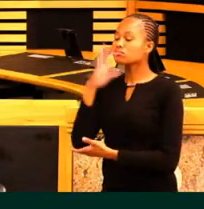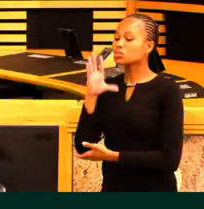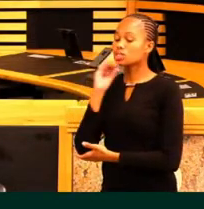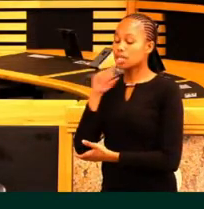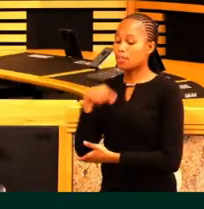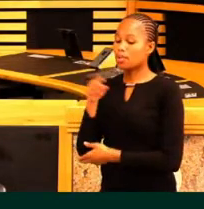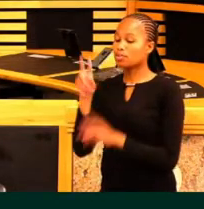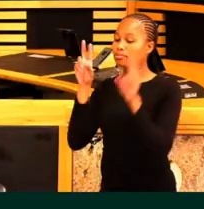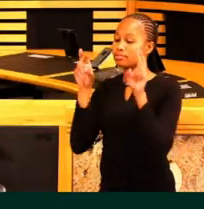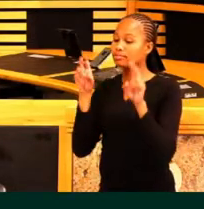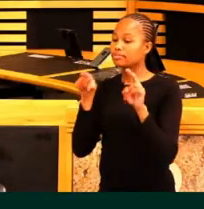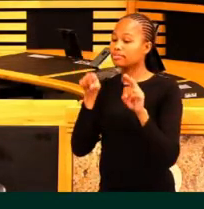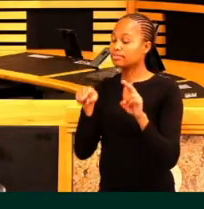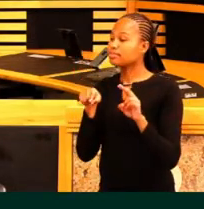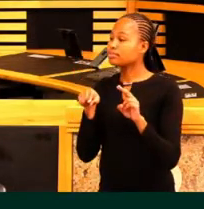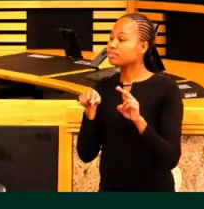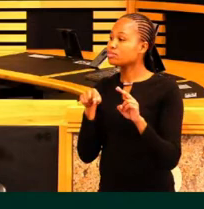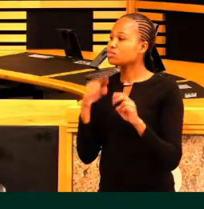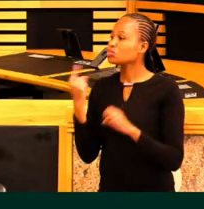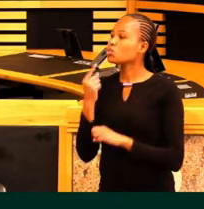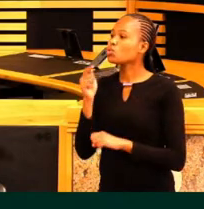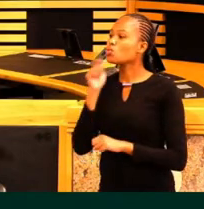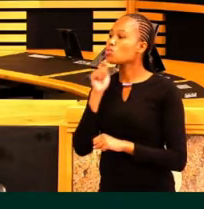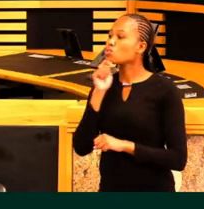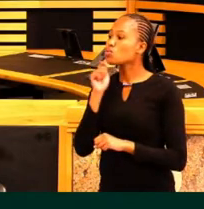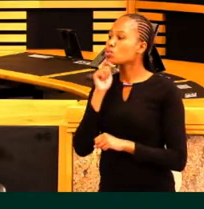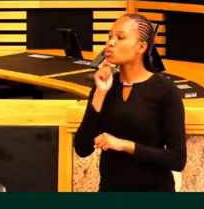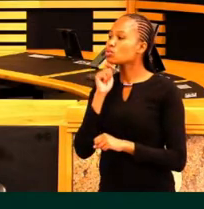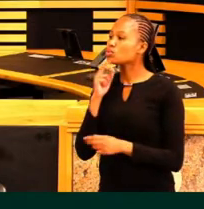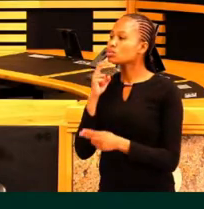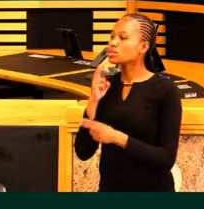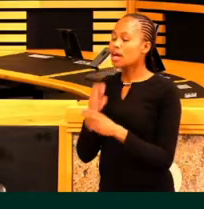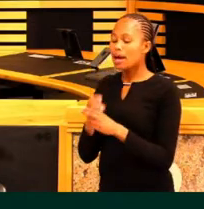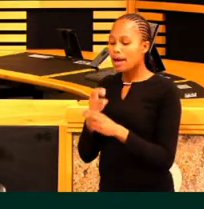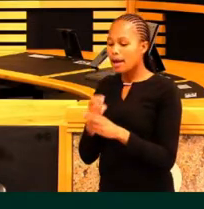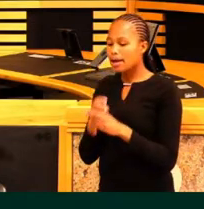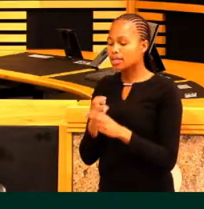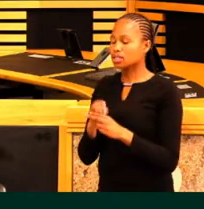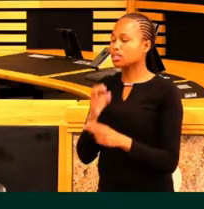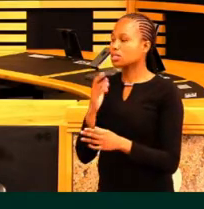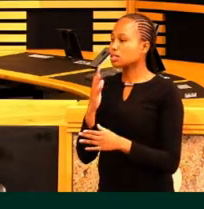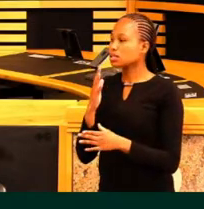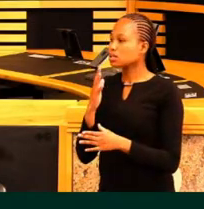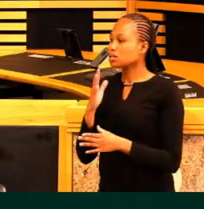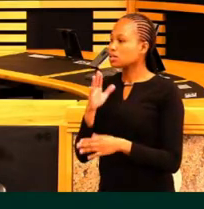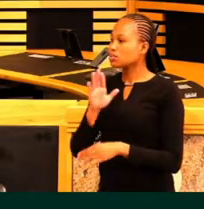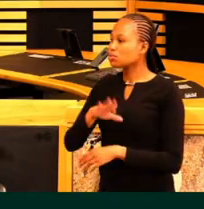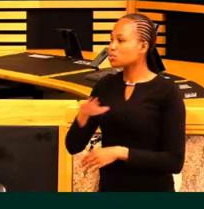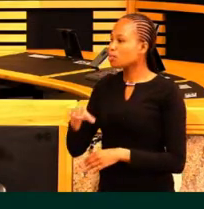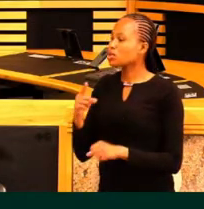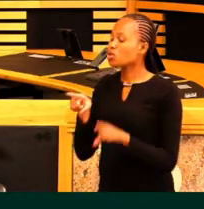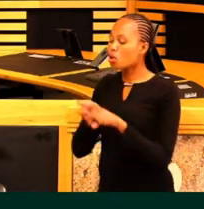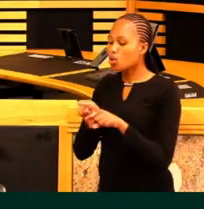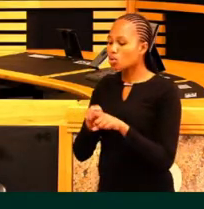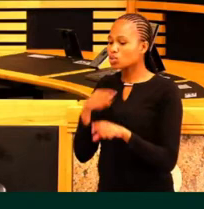headlines is that these achievements are not only newsworthy because of the harsh circumstances the child might be from but also because we still do not think it is